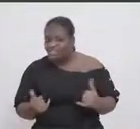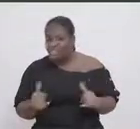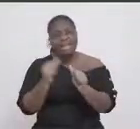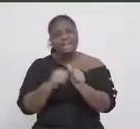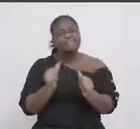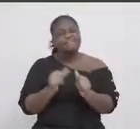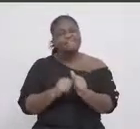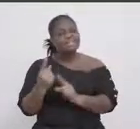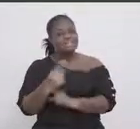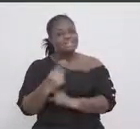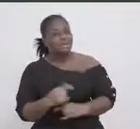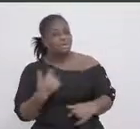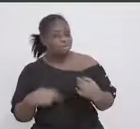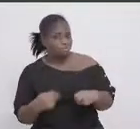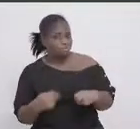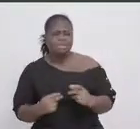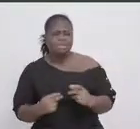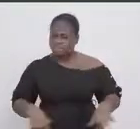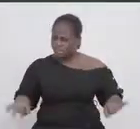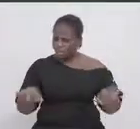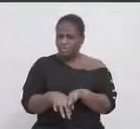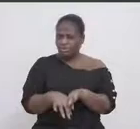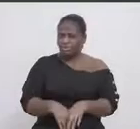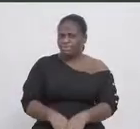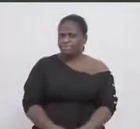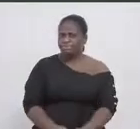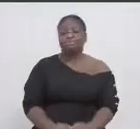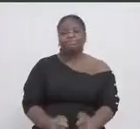everyday problems is very key. So